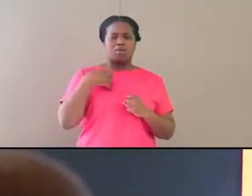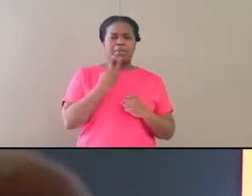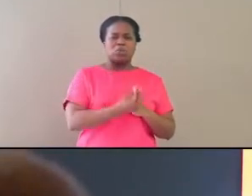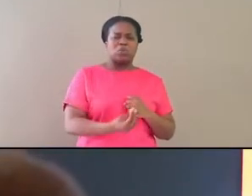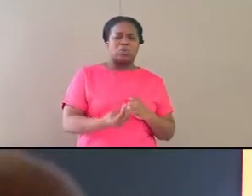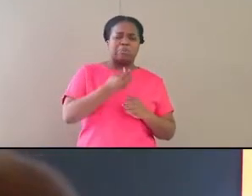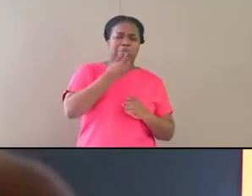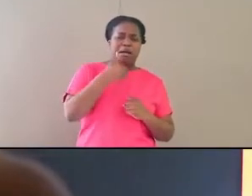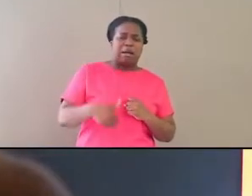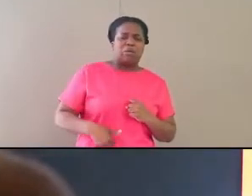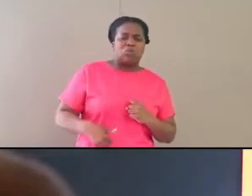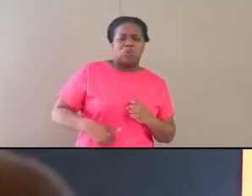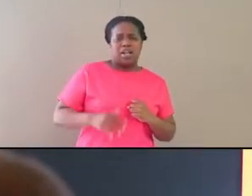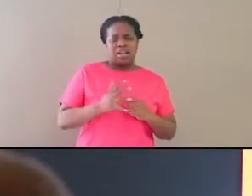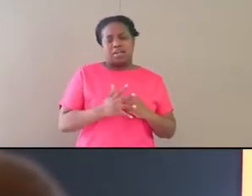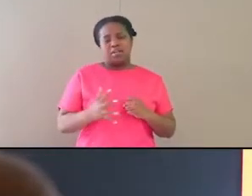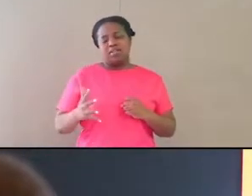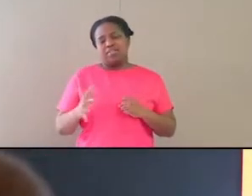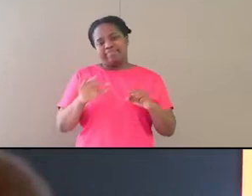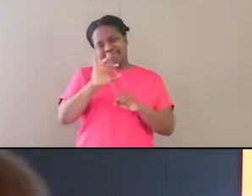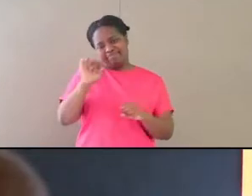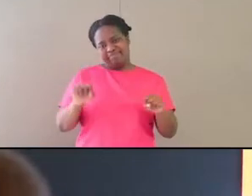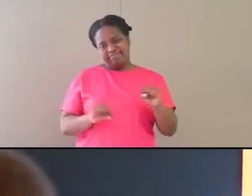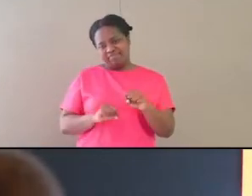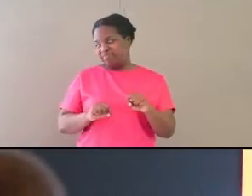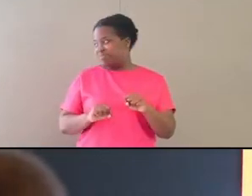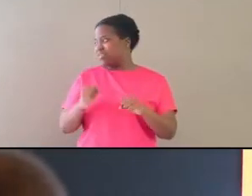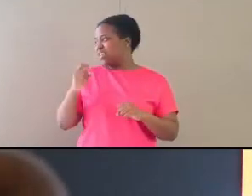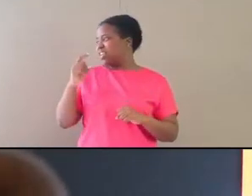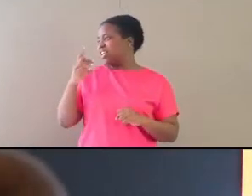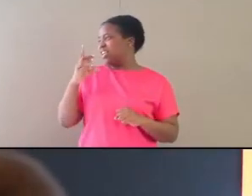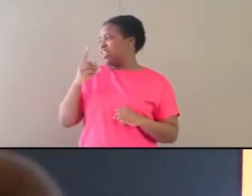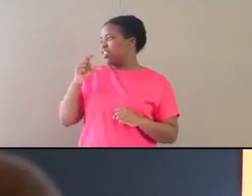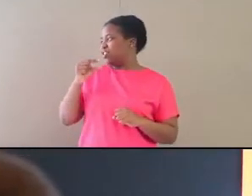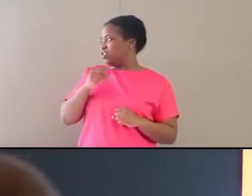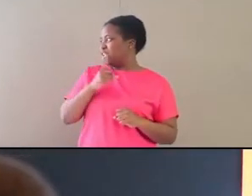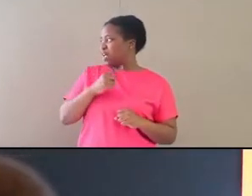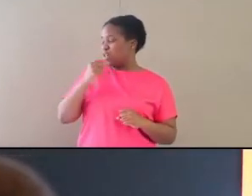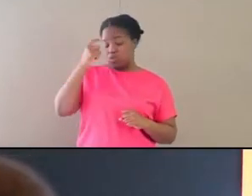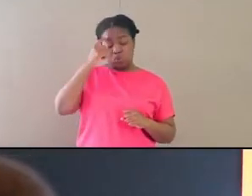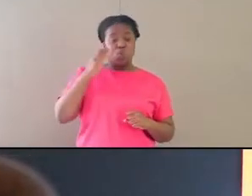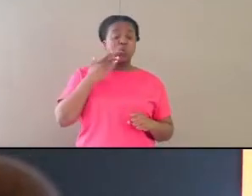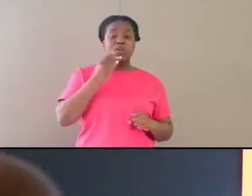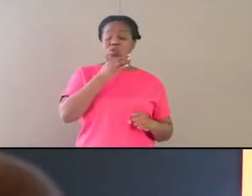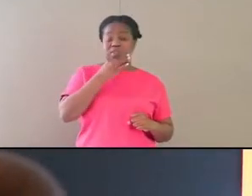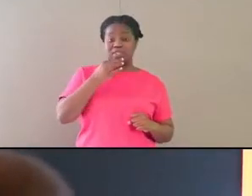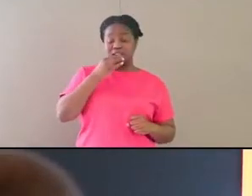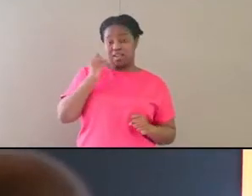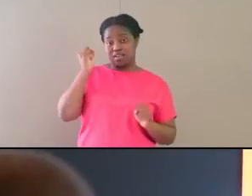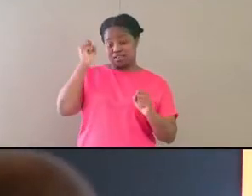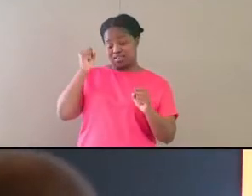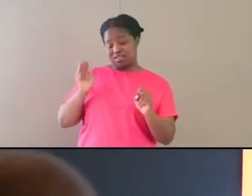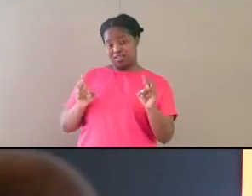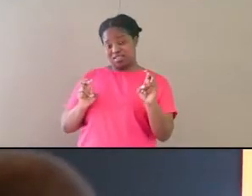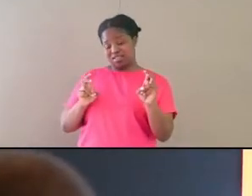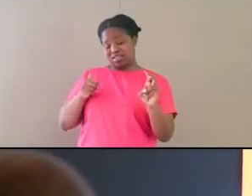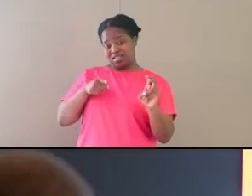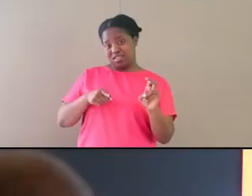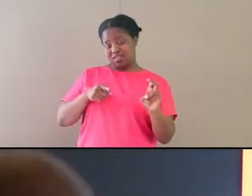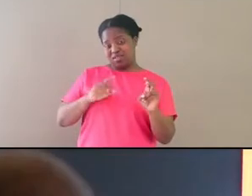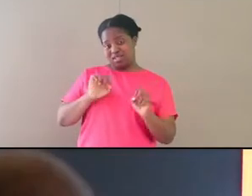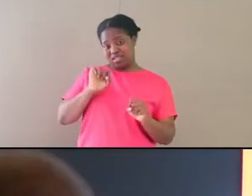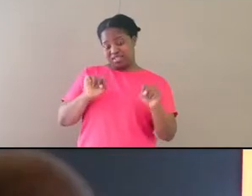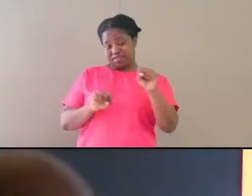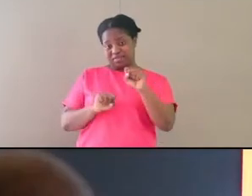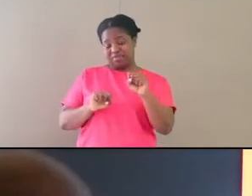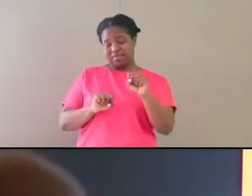children going hungry. So I'll close with this, DG, I thought, indeed, when you said the statement that I actually wrote here is what I wanted to close